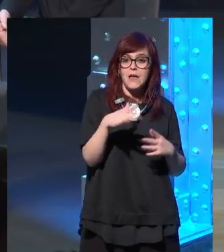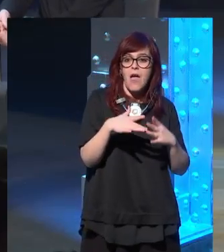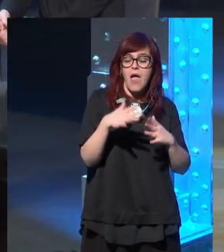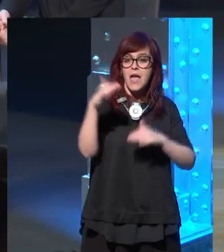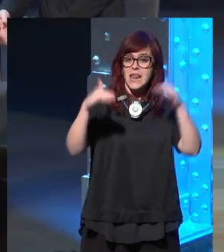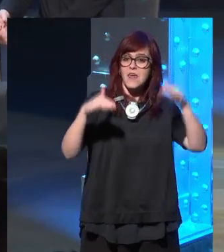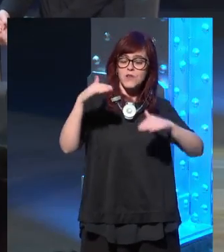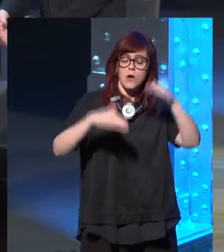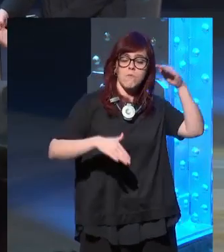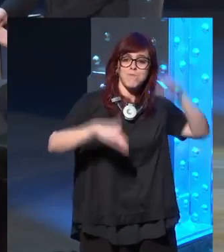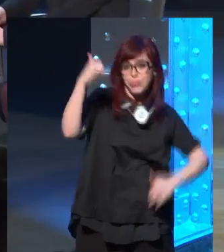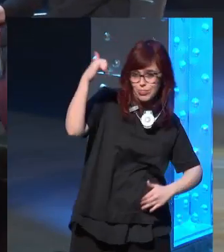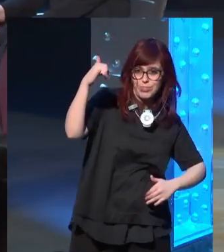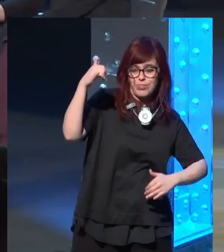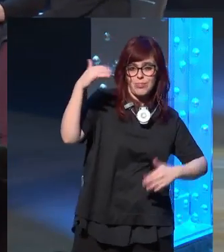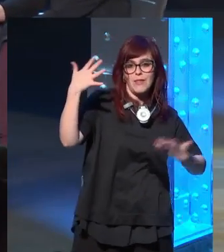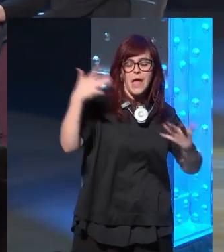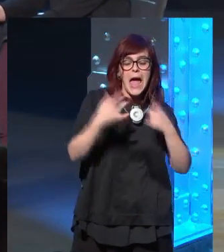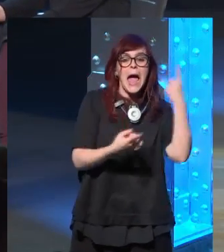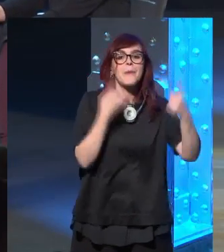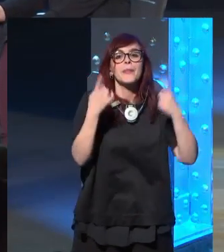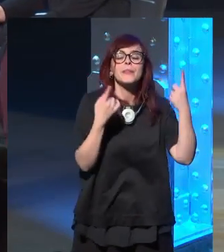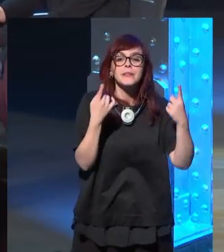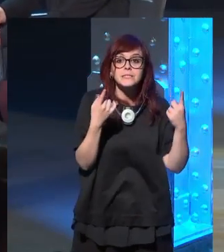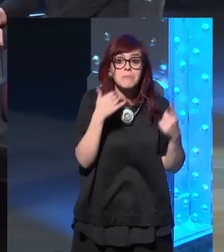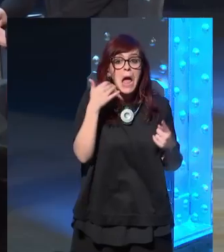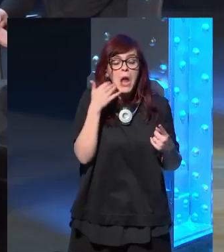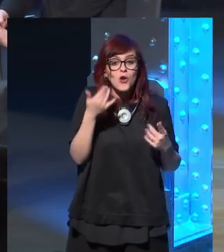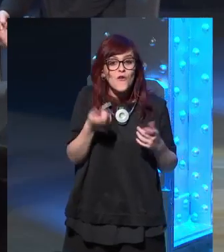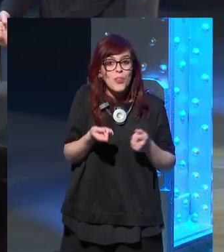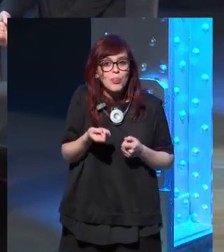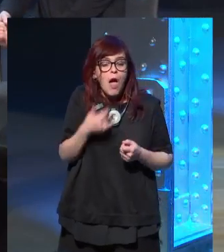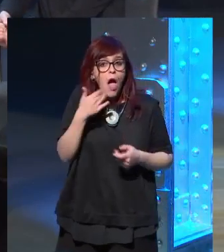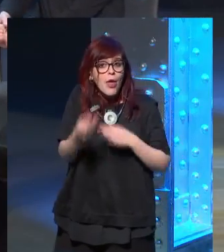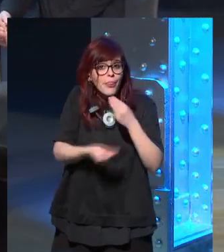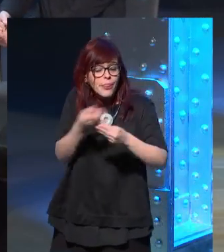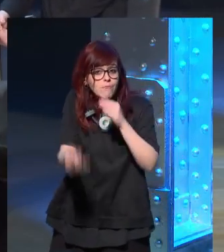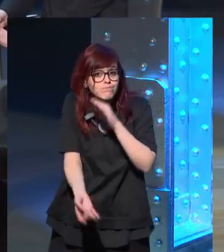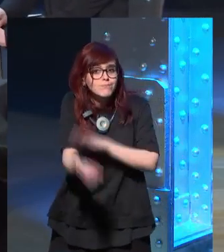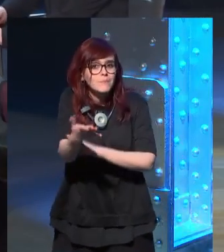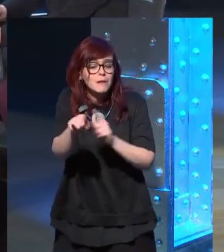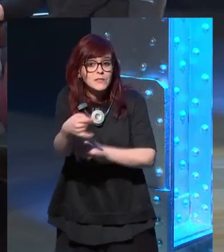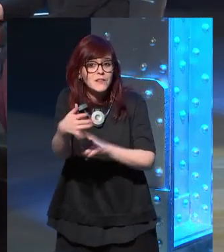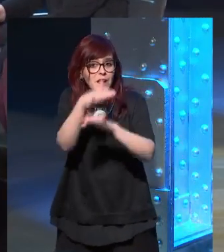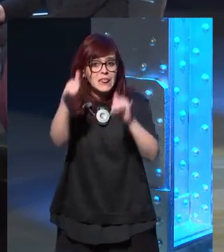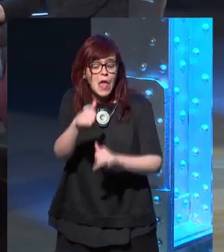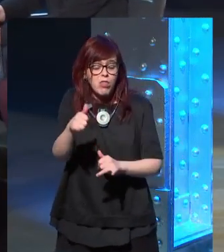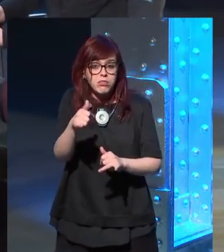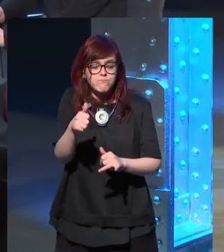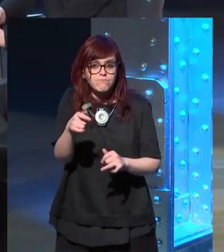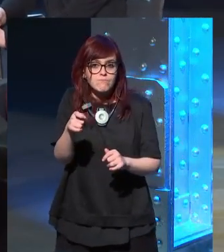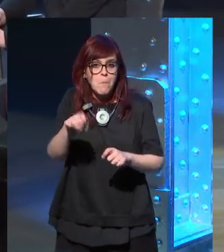that creates unhappiness for us, and to also identify